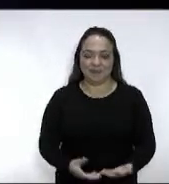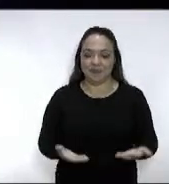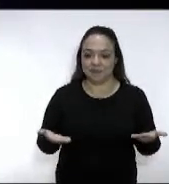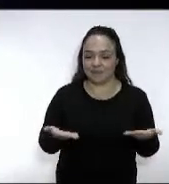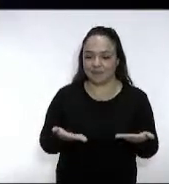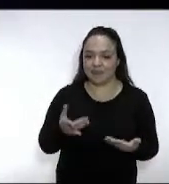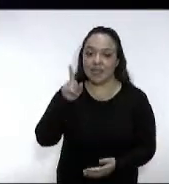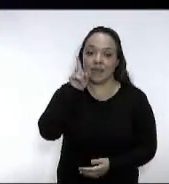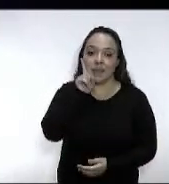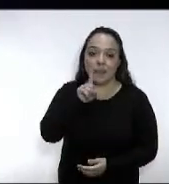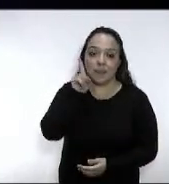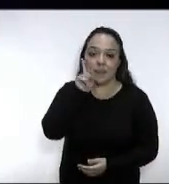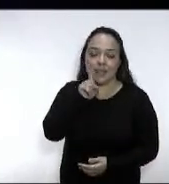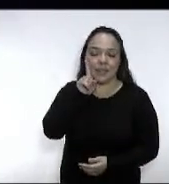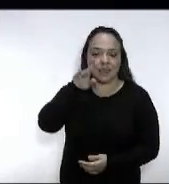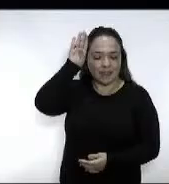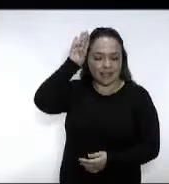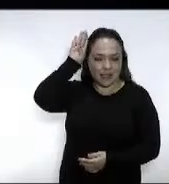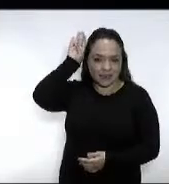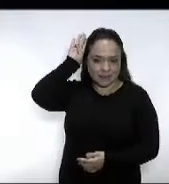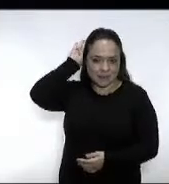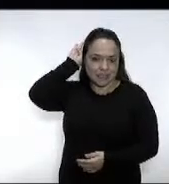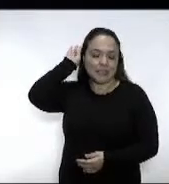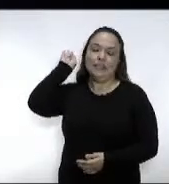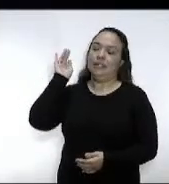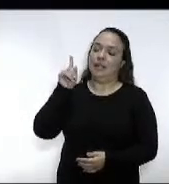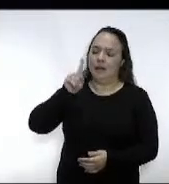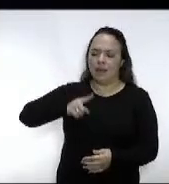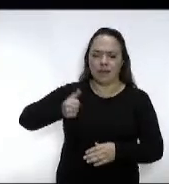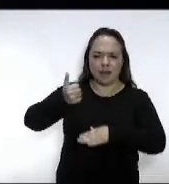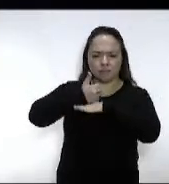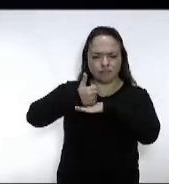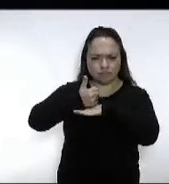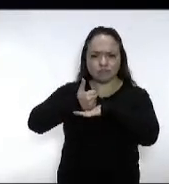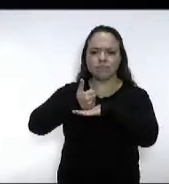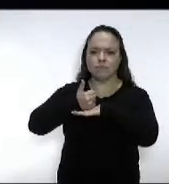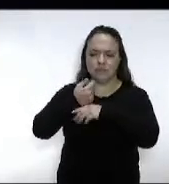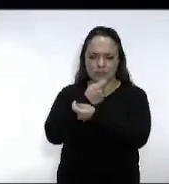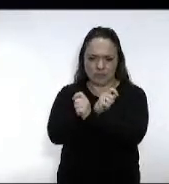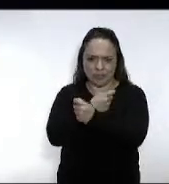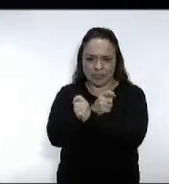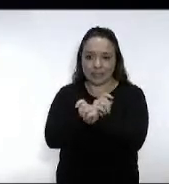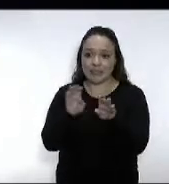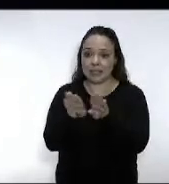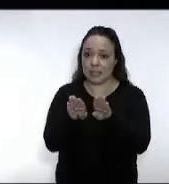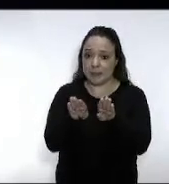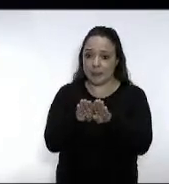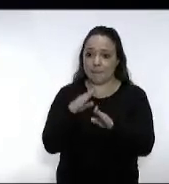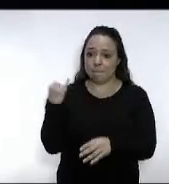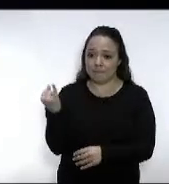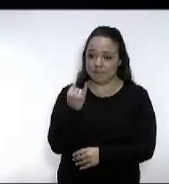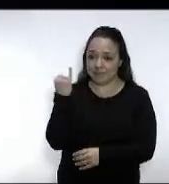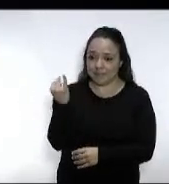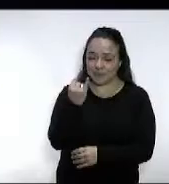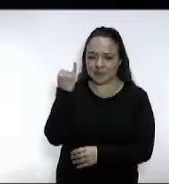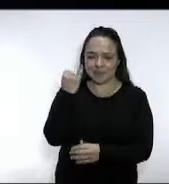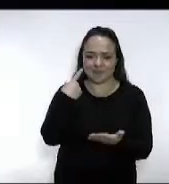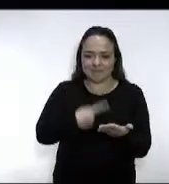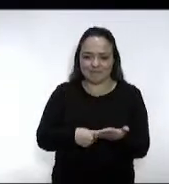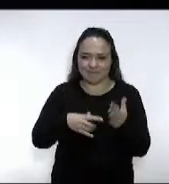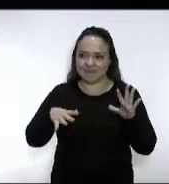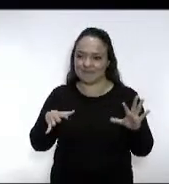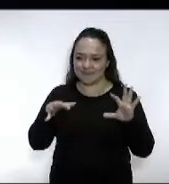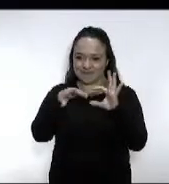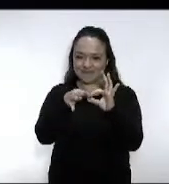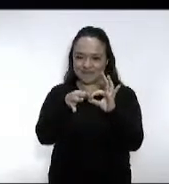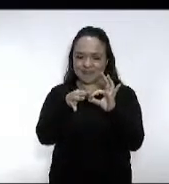The American Academy is a pioneering program for PUC Paraná for Kent State University, and due to the importance of